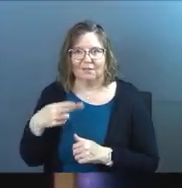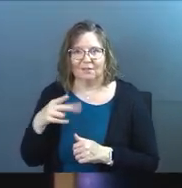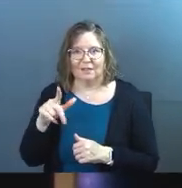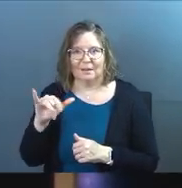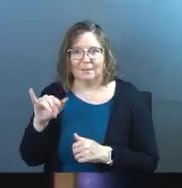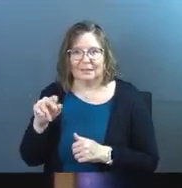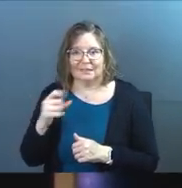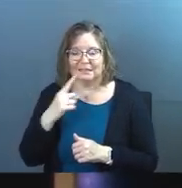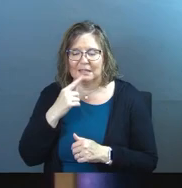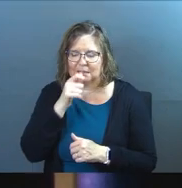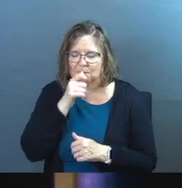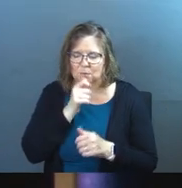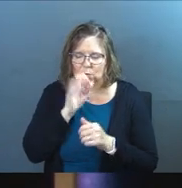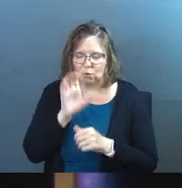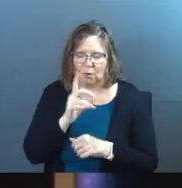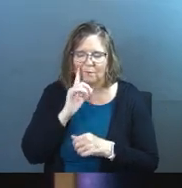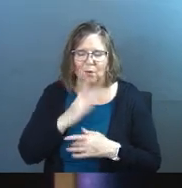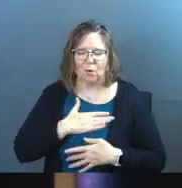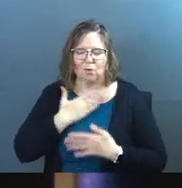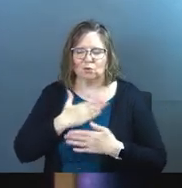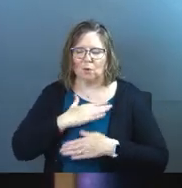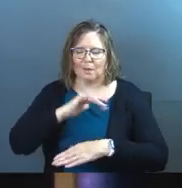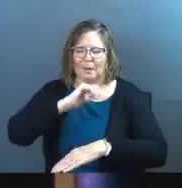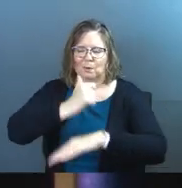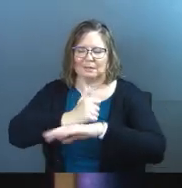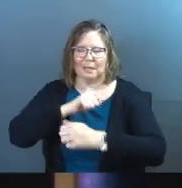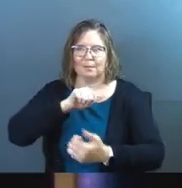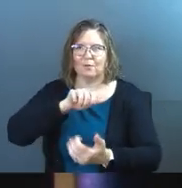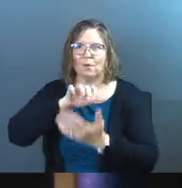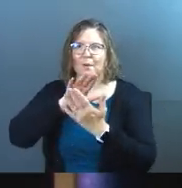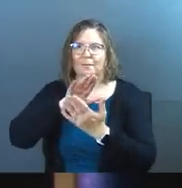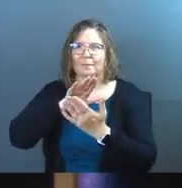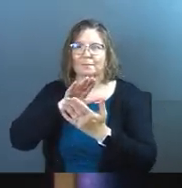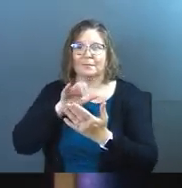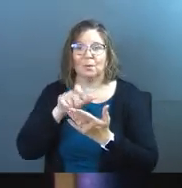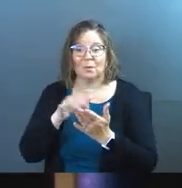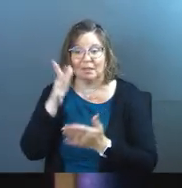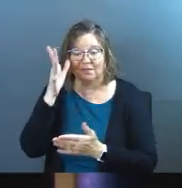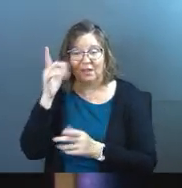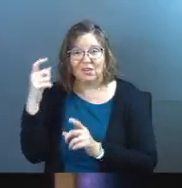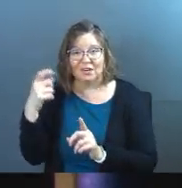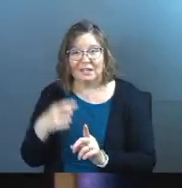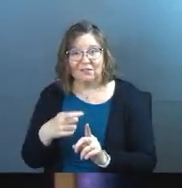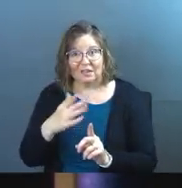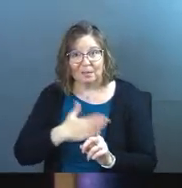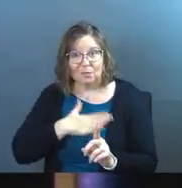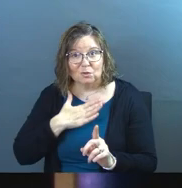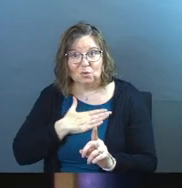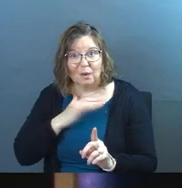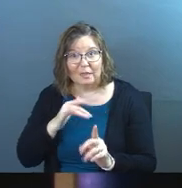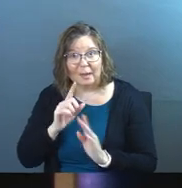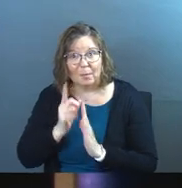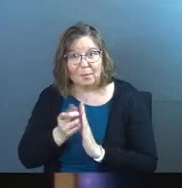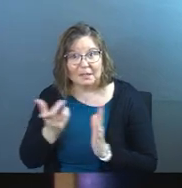he says, he endured the cross for the joy that was set before him. Was the Father giving him the joy?